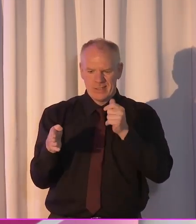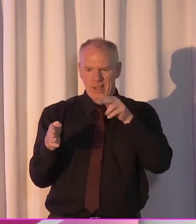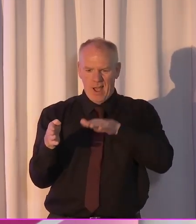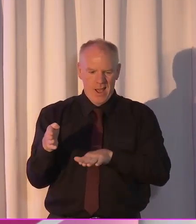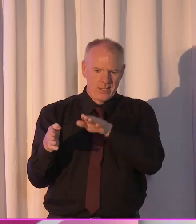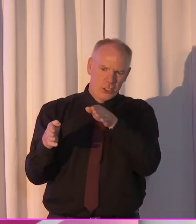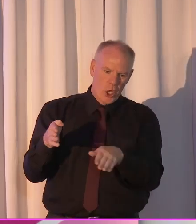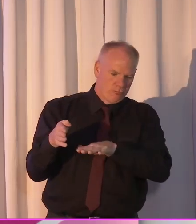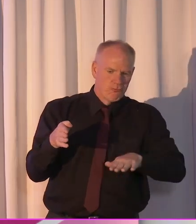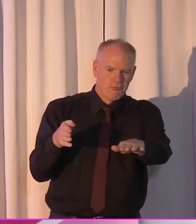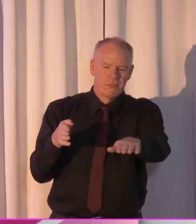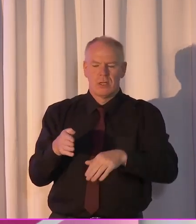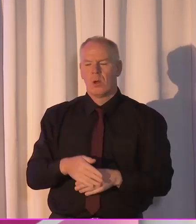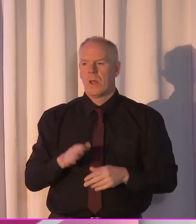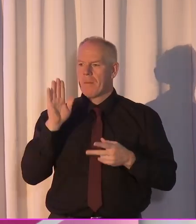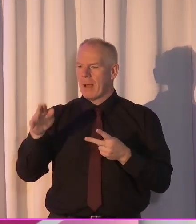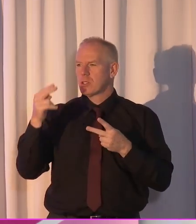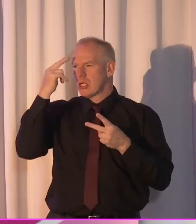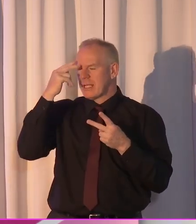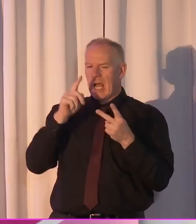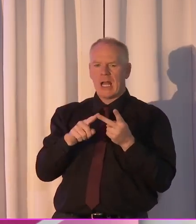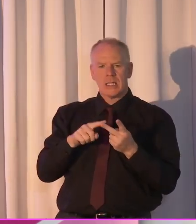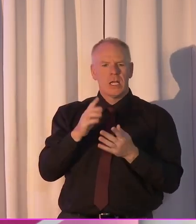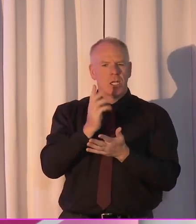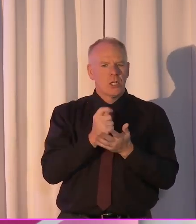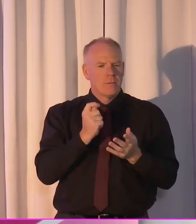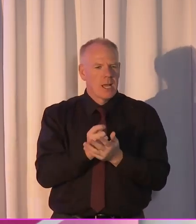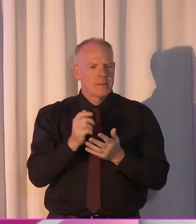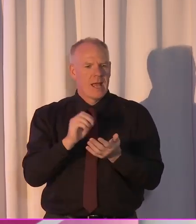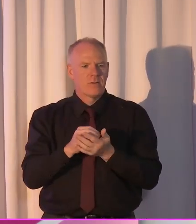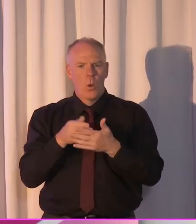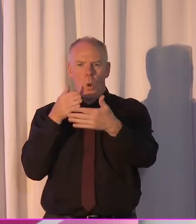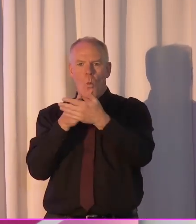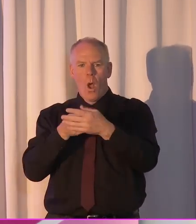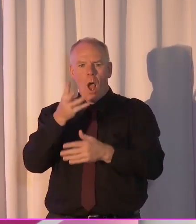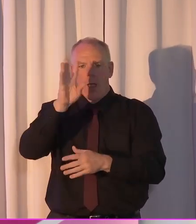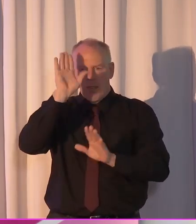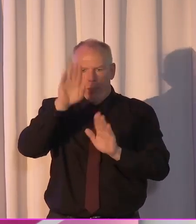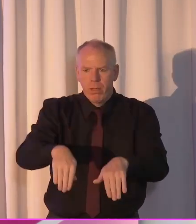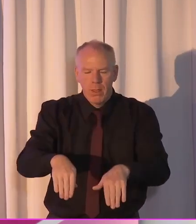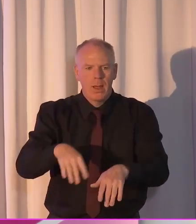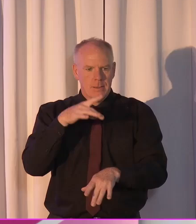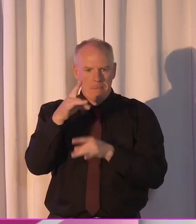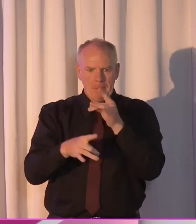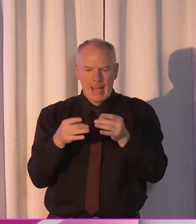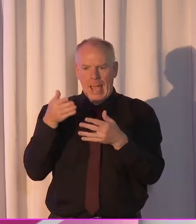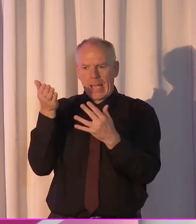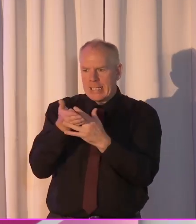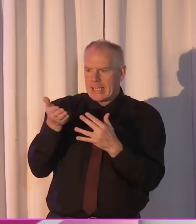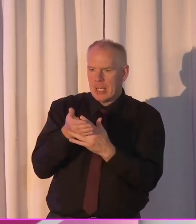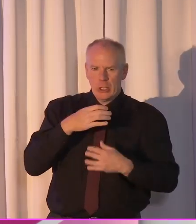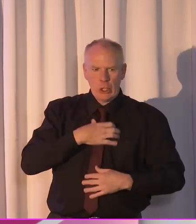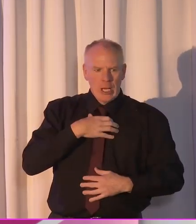let down a chair. We need to understand that we might need to break that extra wall to make that toilet that we count as a